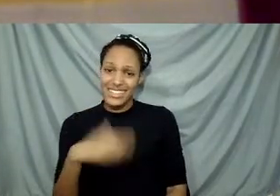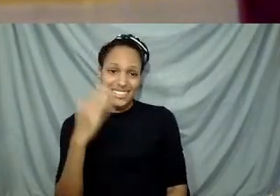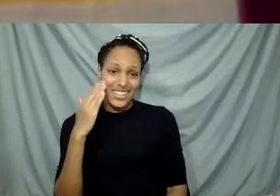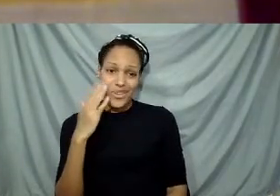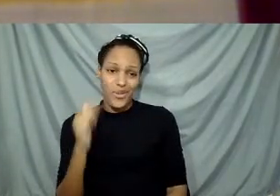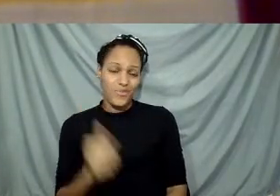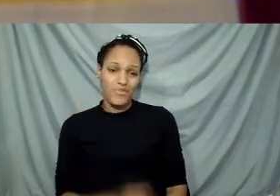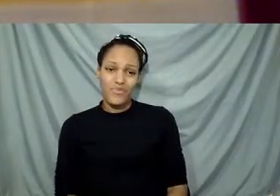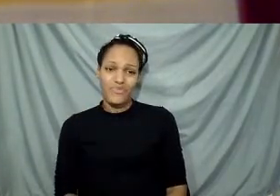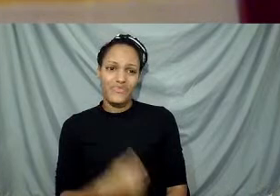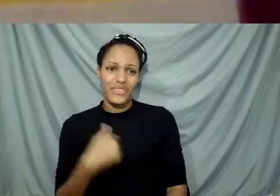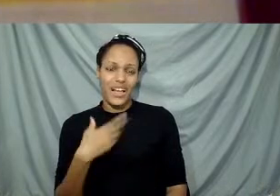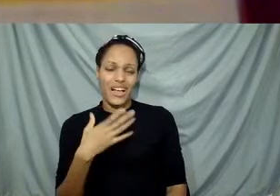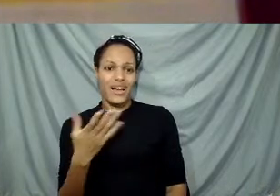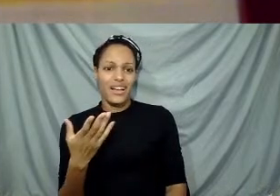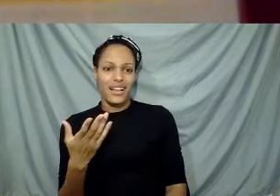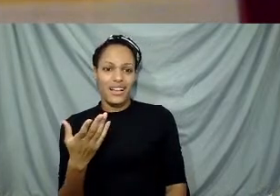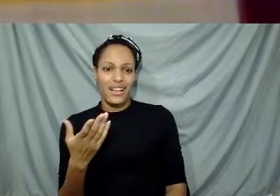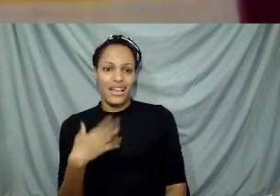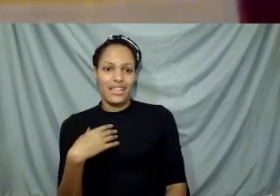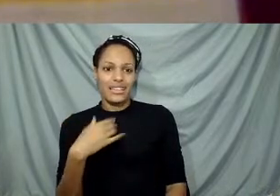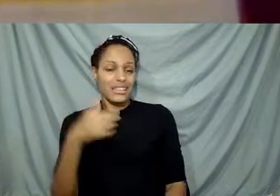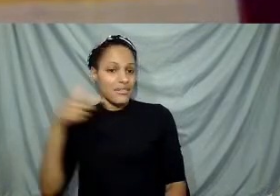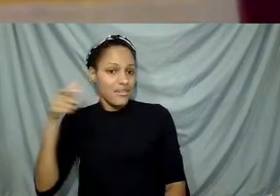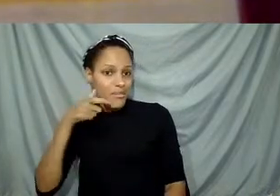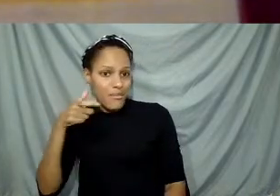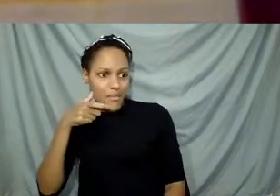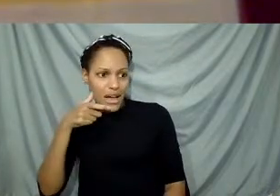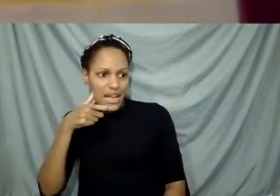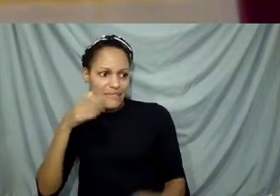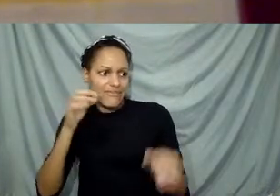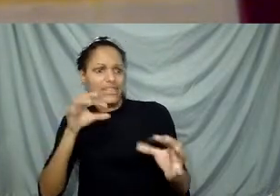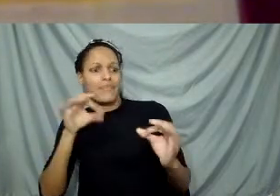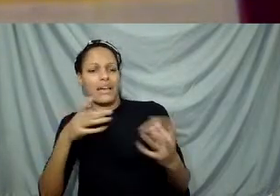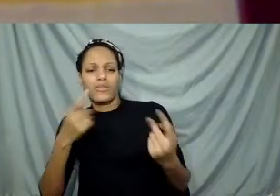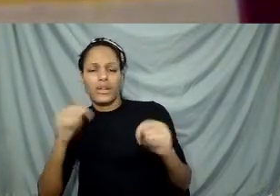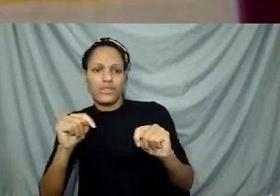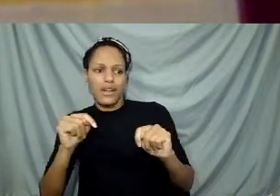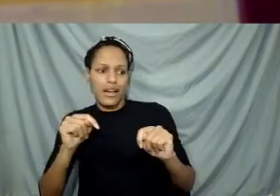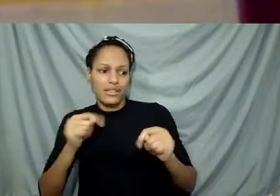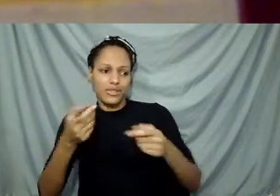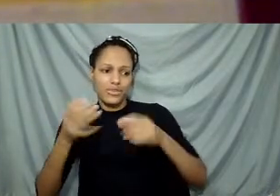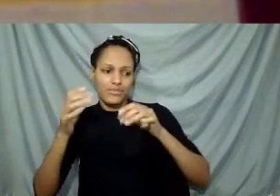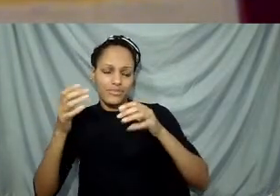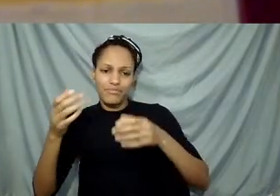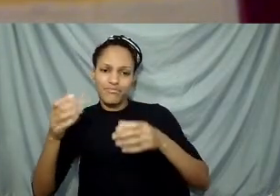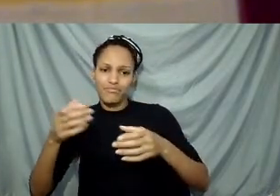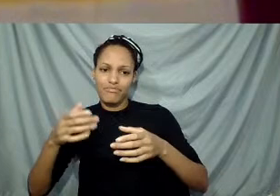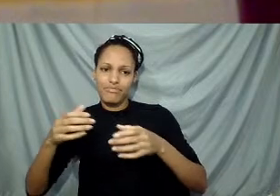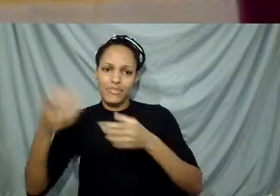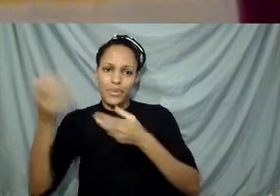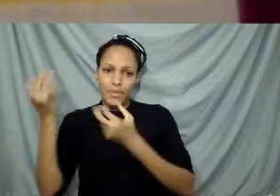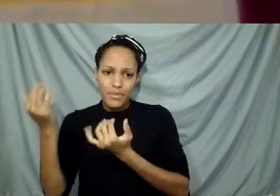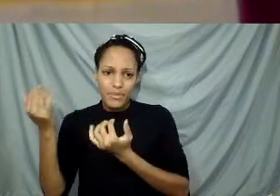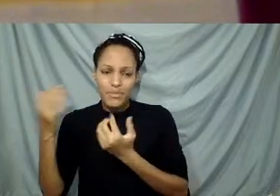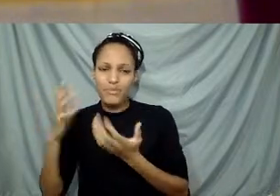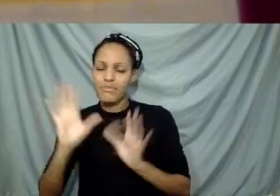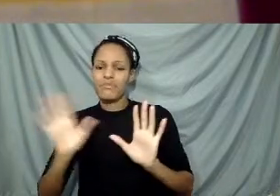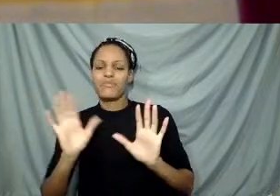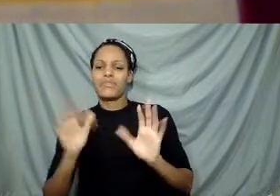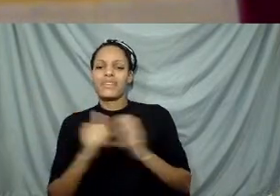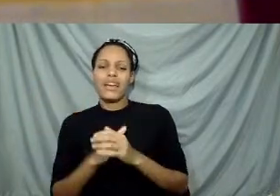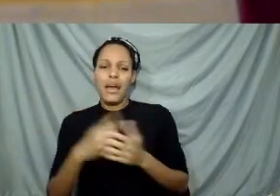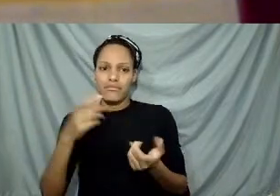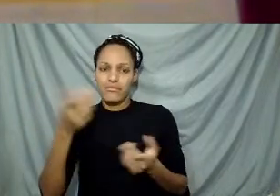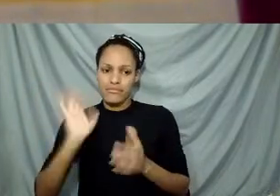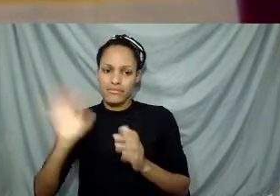And my husband was like, oh, and then the mic was feedbacking while he was trying to play clarinet into the mic. And so, you know, back then when I was a mess,